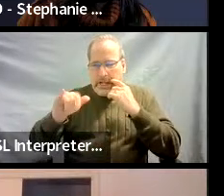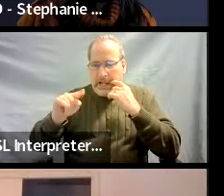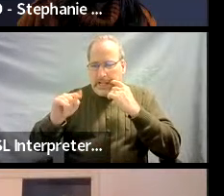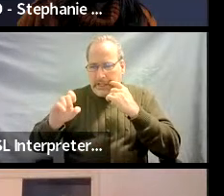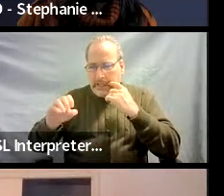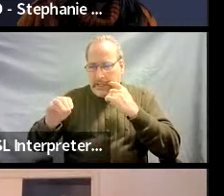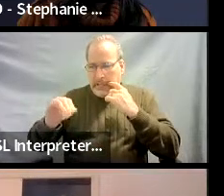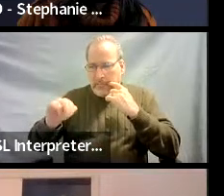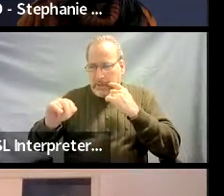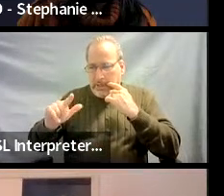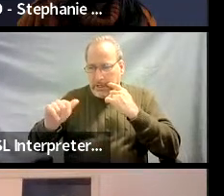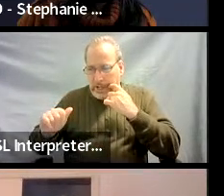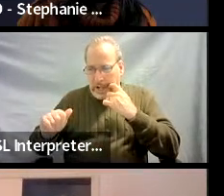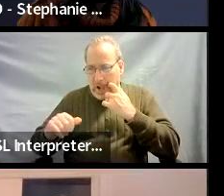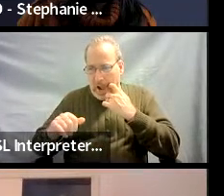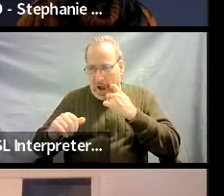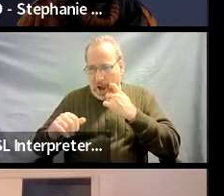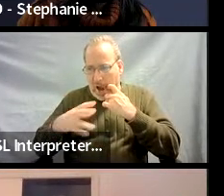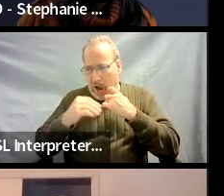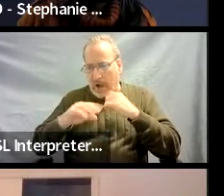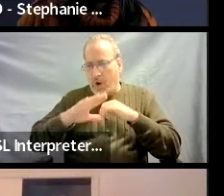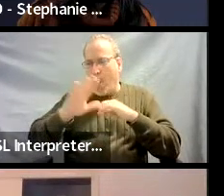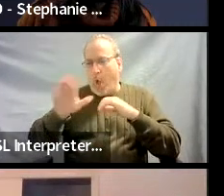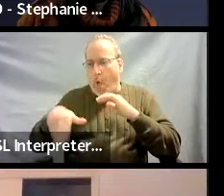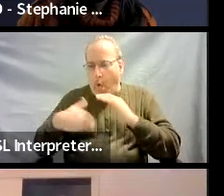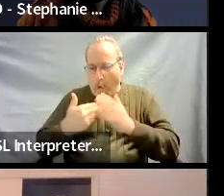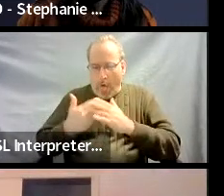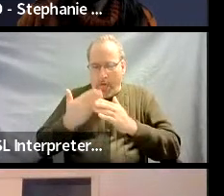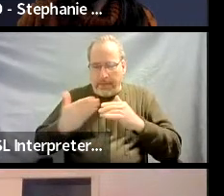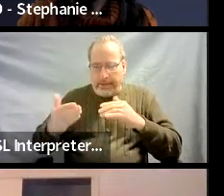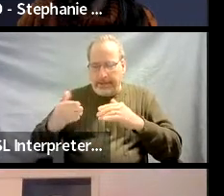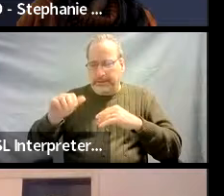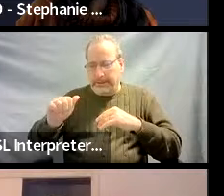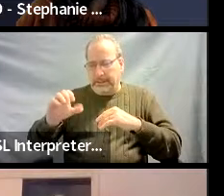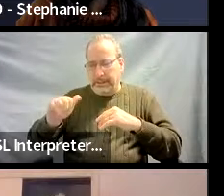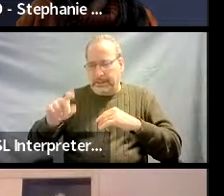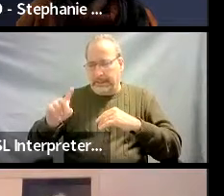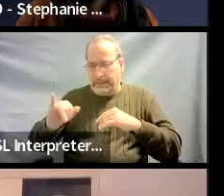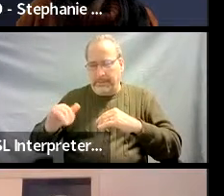and the All Saints Academy here in Stockton.